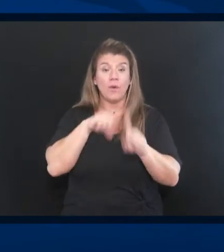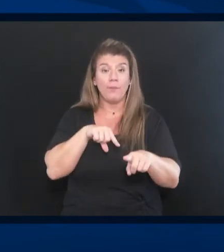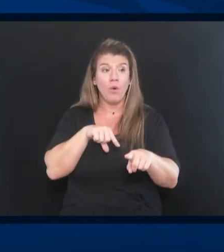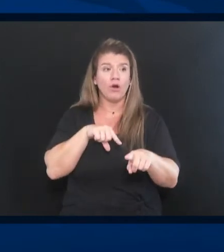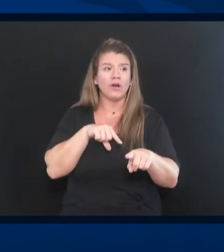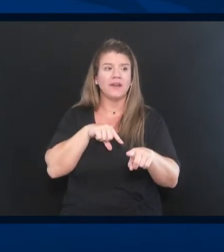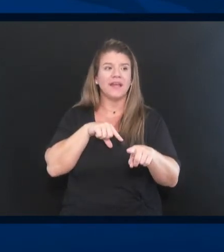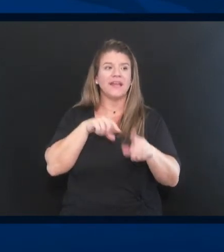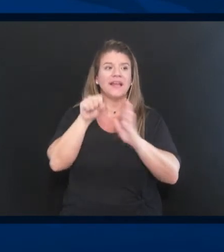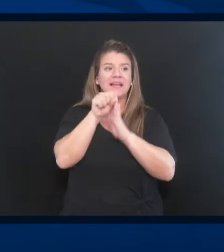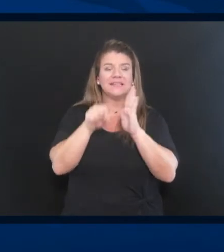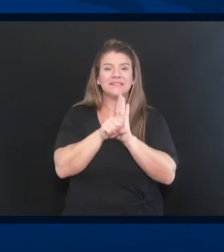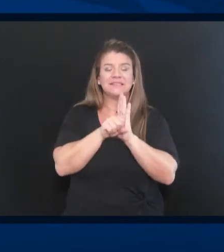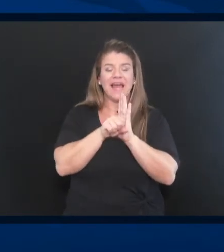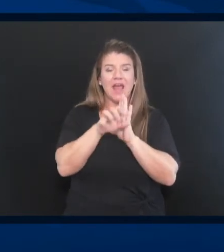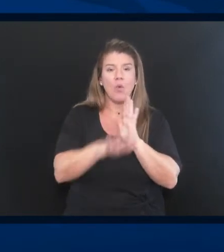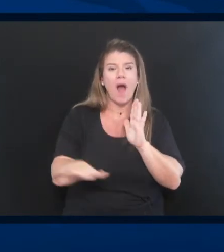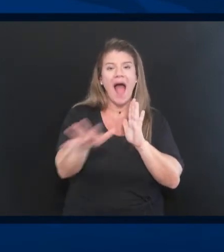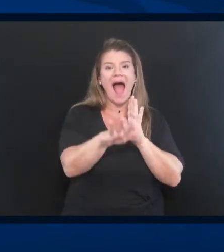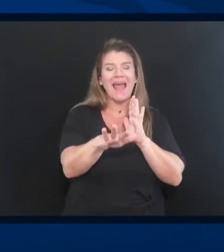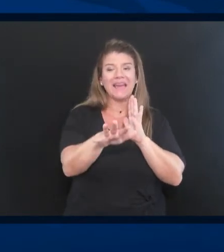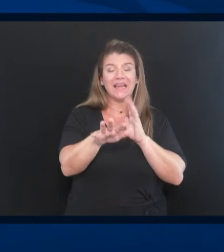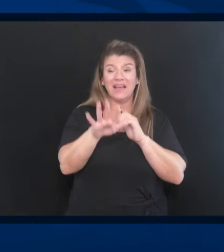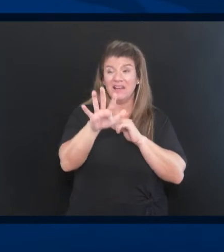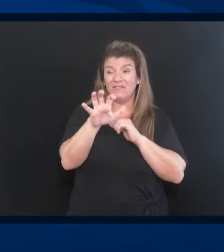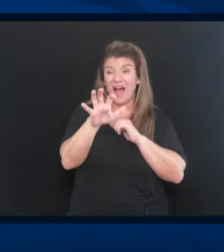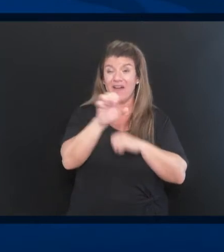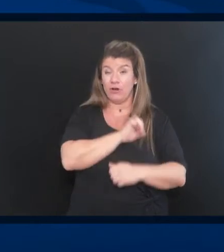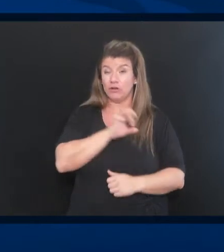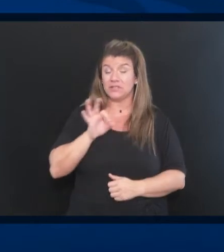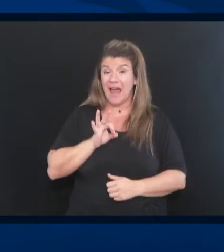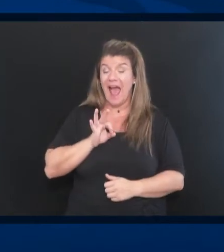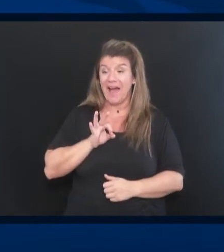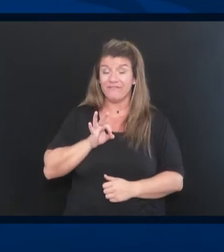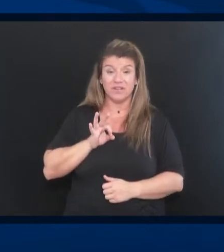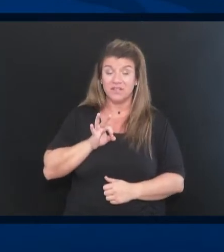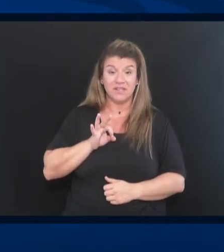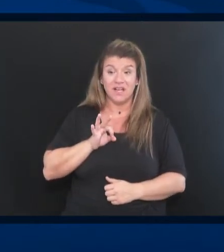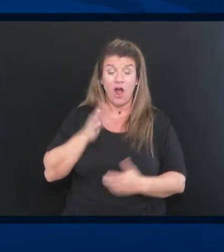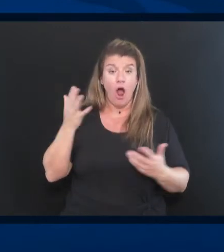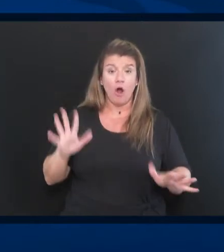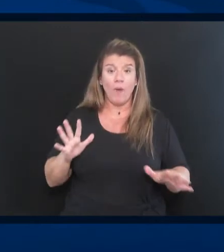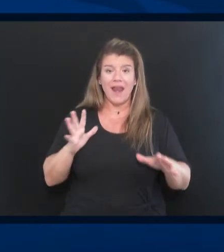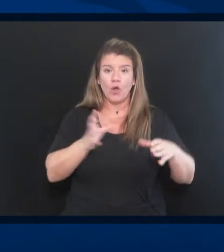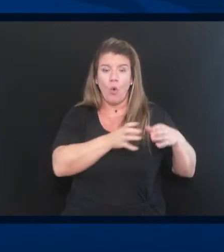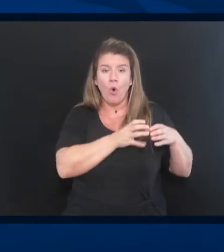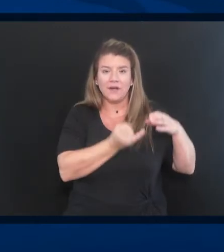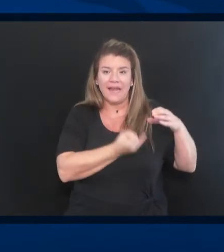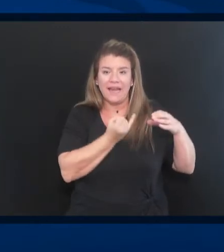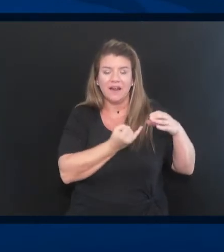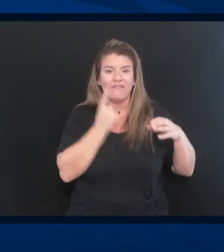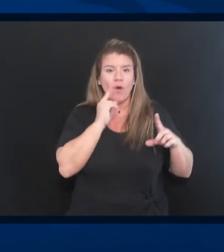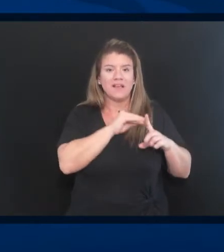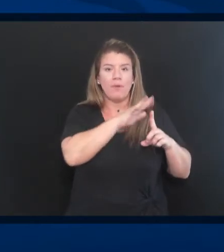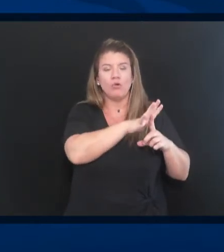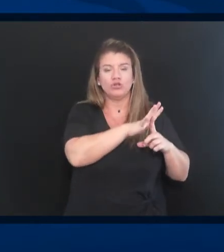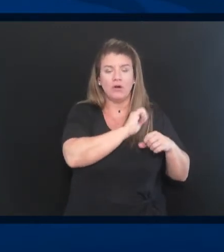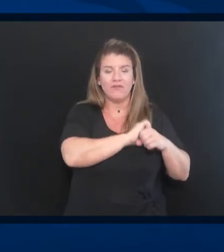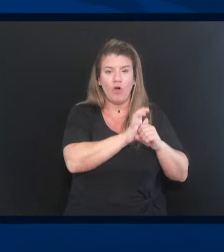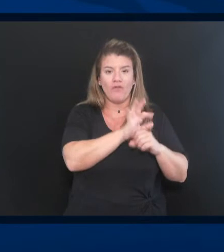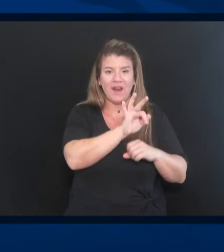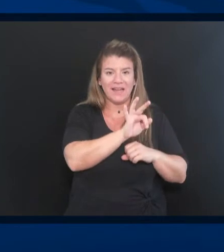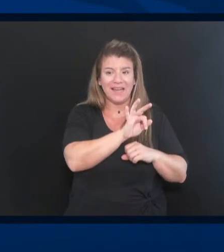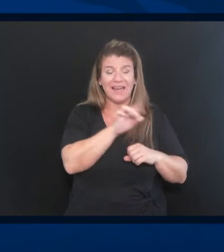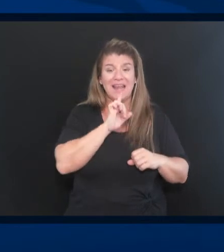ago, statewide, there's about 500 staff across the entire state being quarantined due to exposure of COVID-19. And